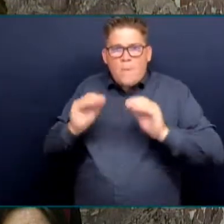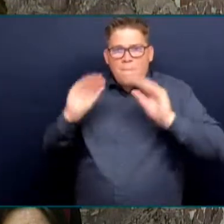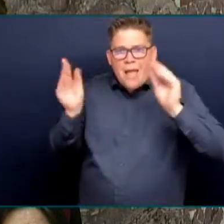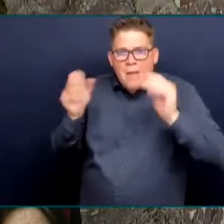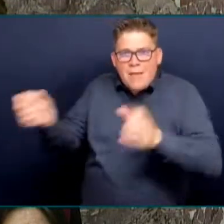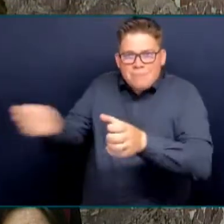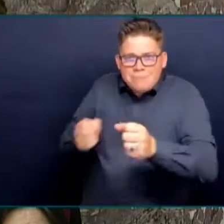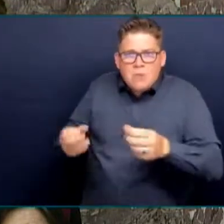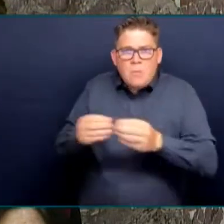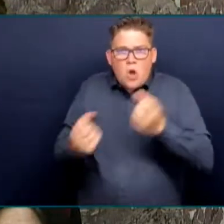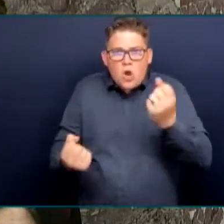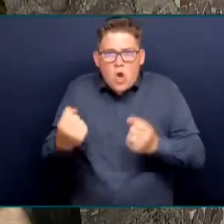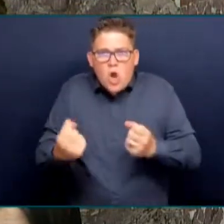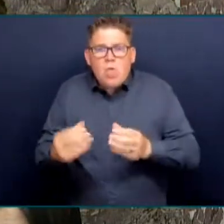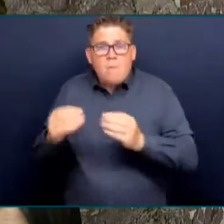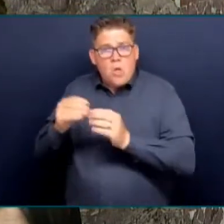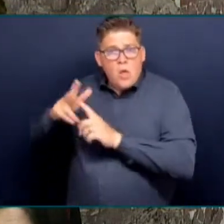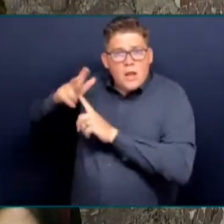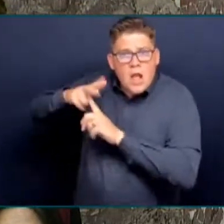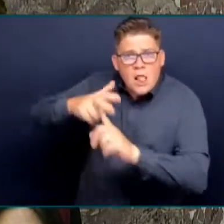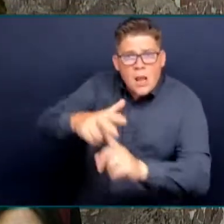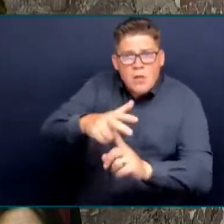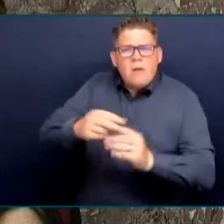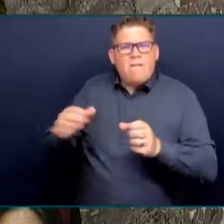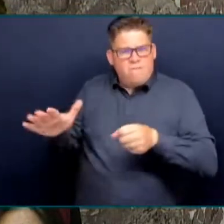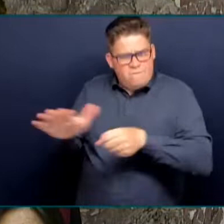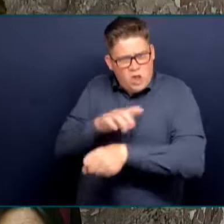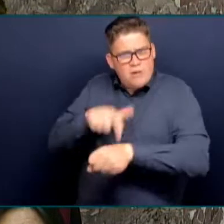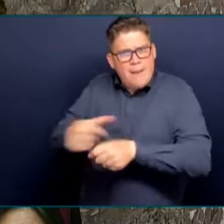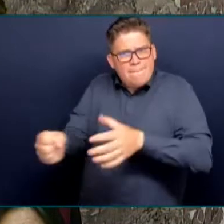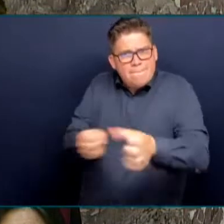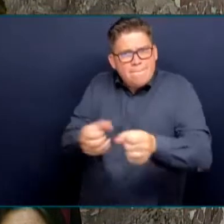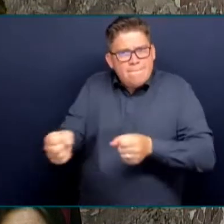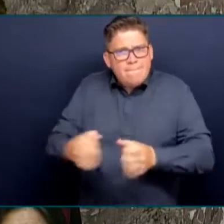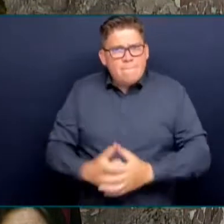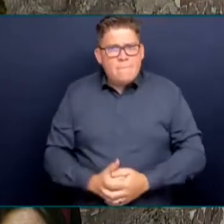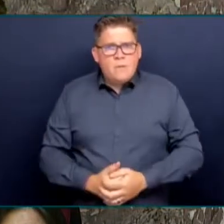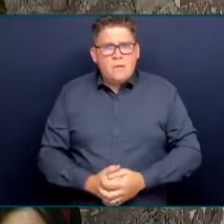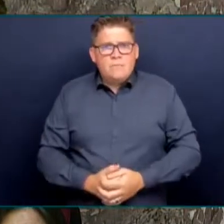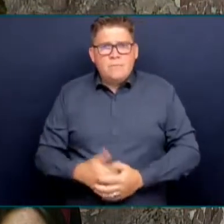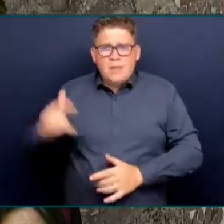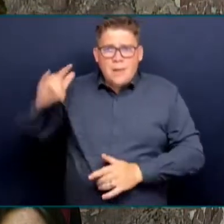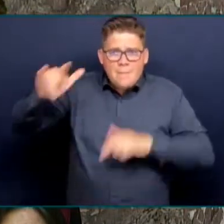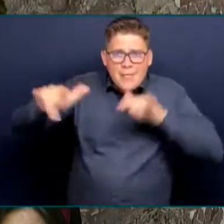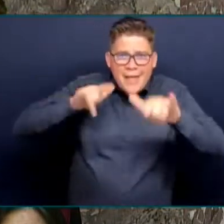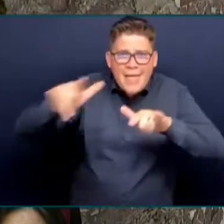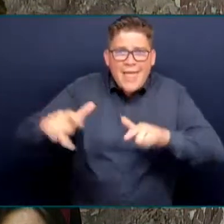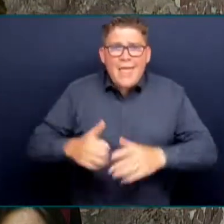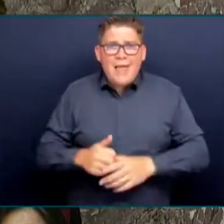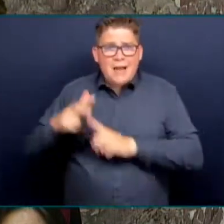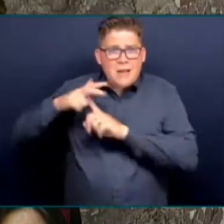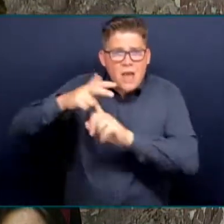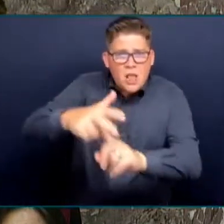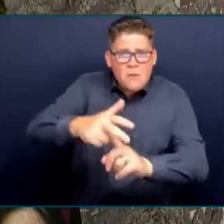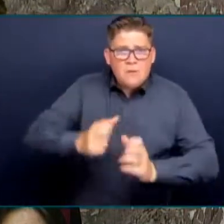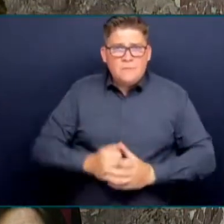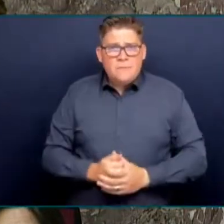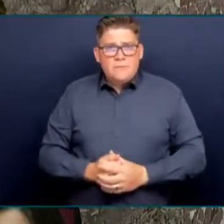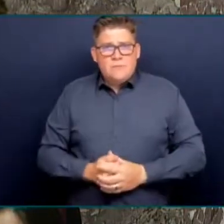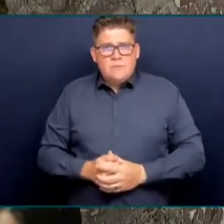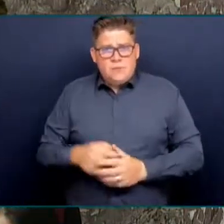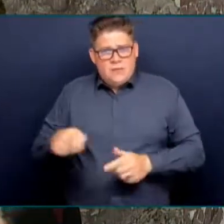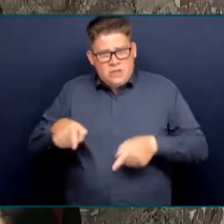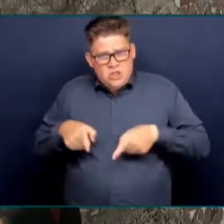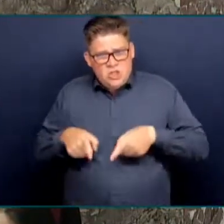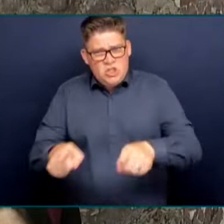essential during the pandemic, when we flew hundreds of people from the north and saving lives every single day.